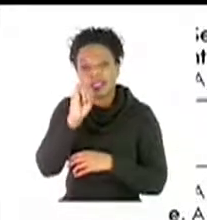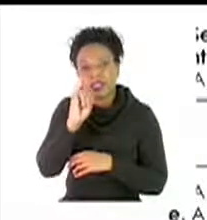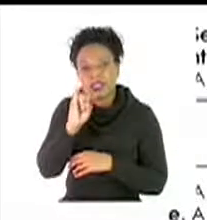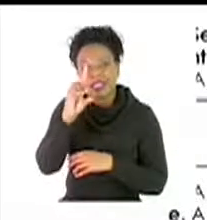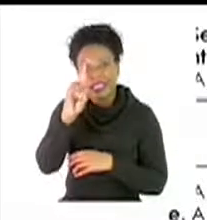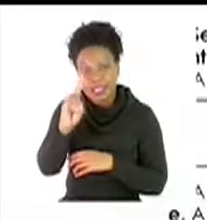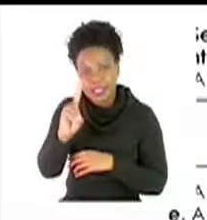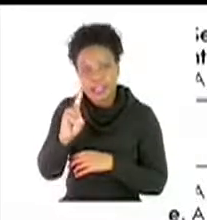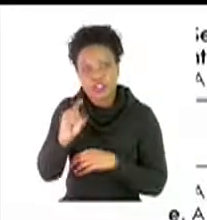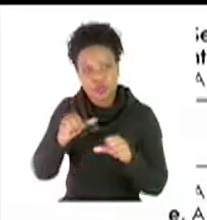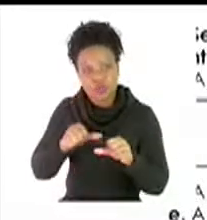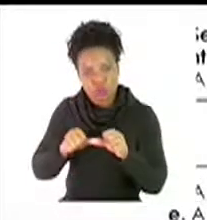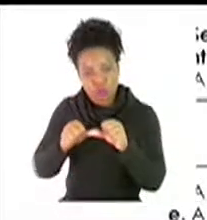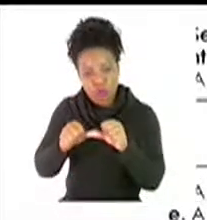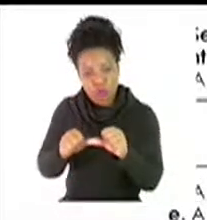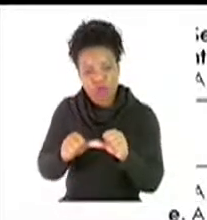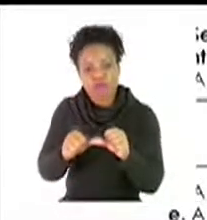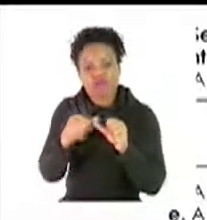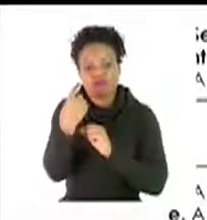writing the correct